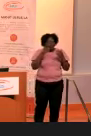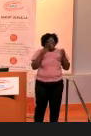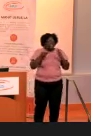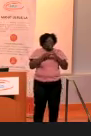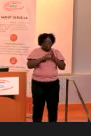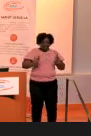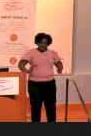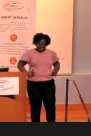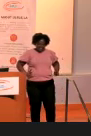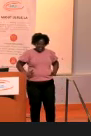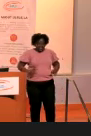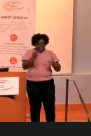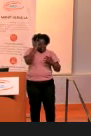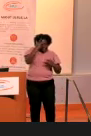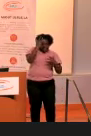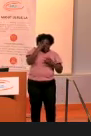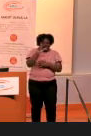disease and lupus.